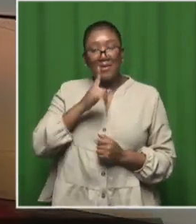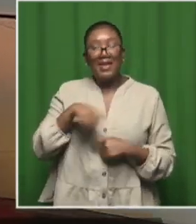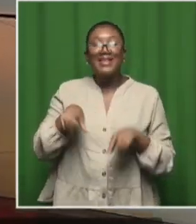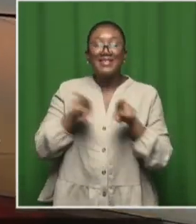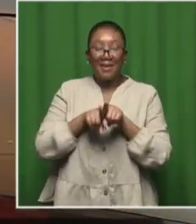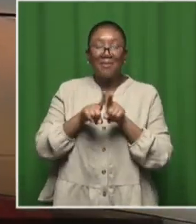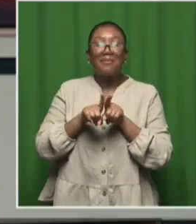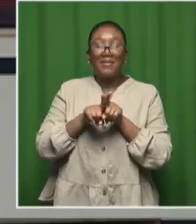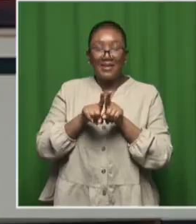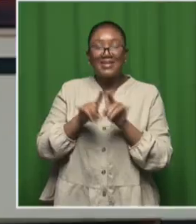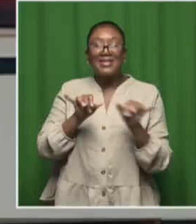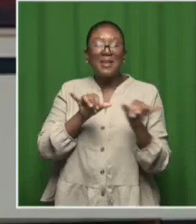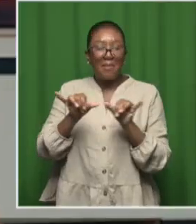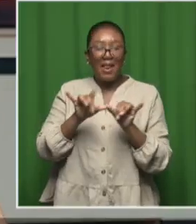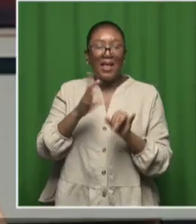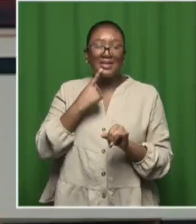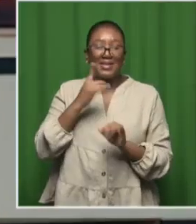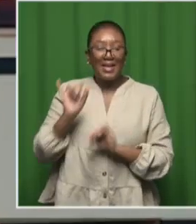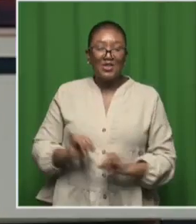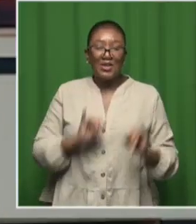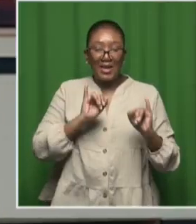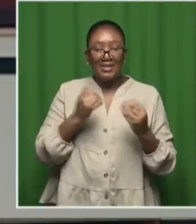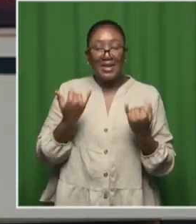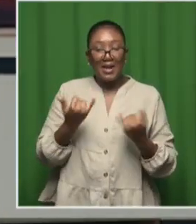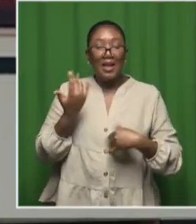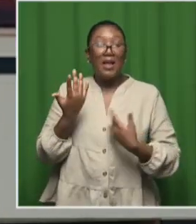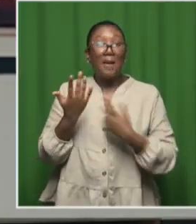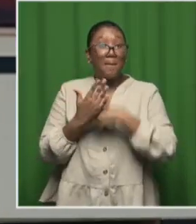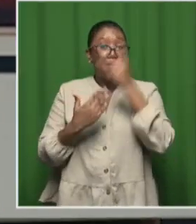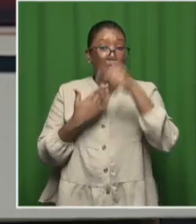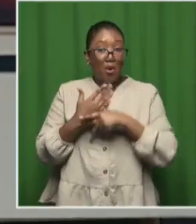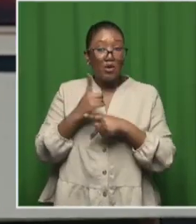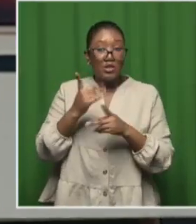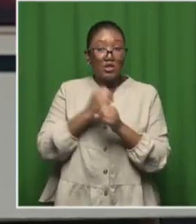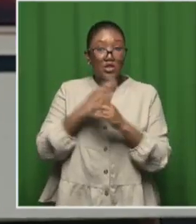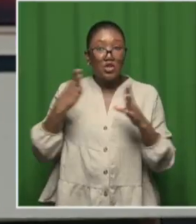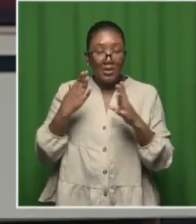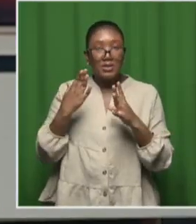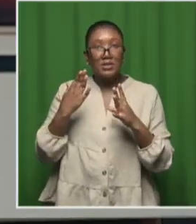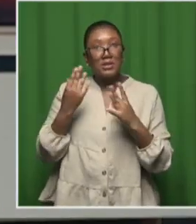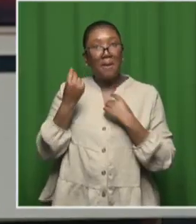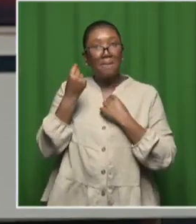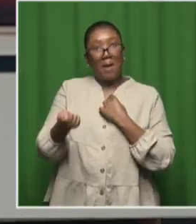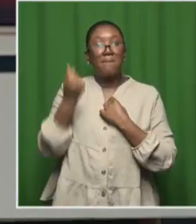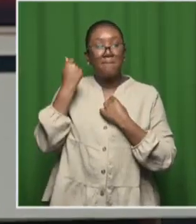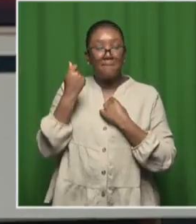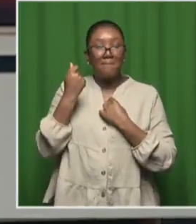said. This project started by very coincidental,